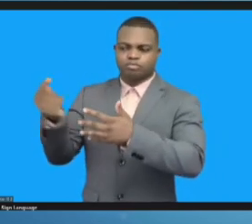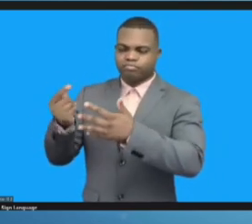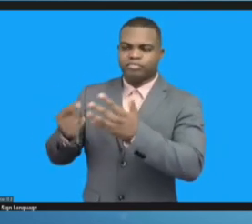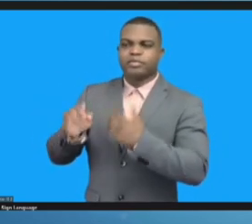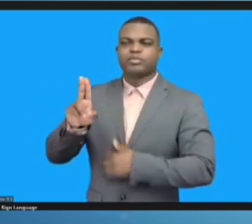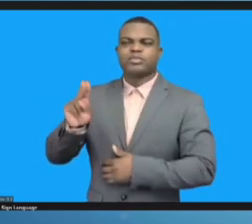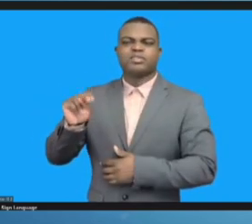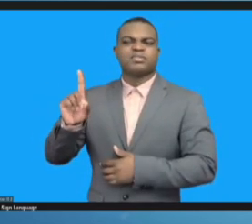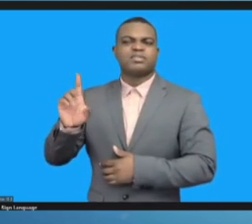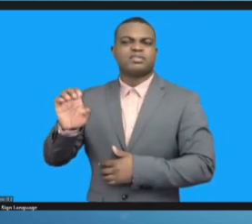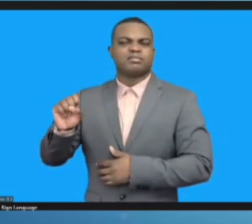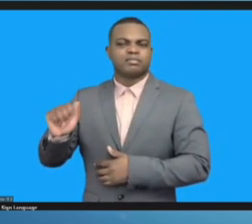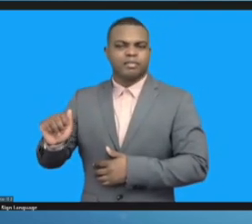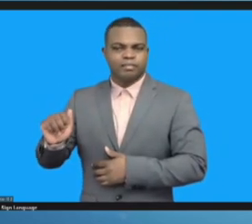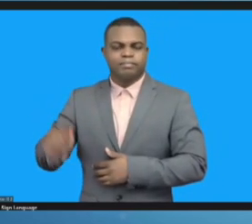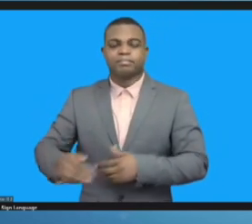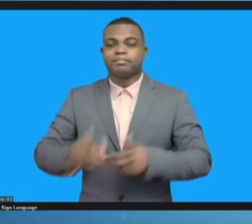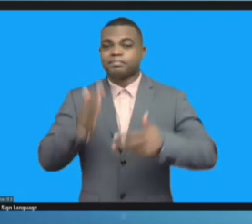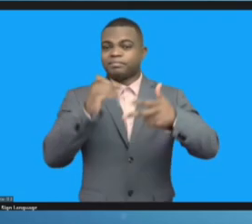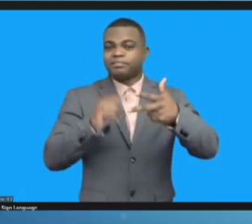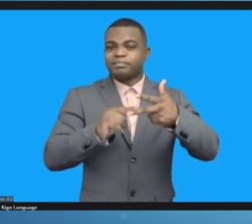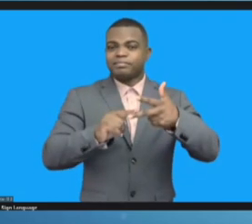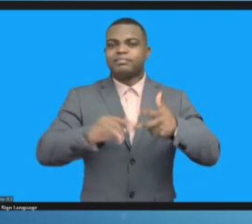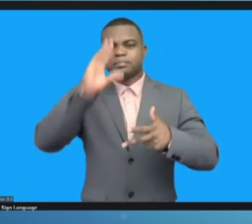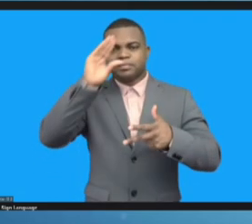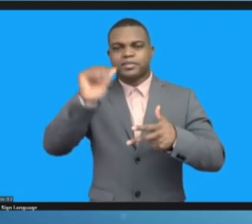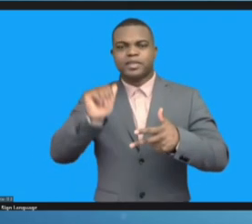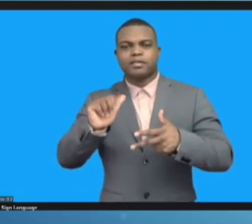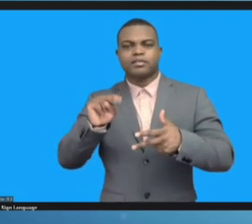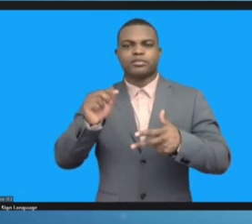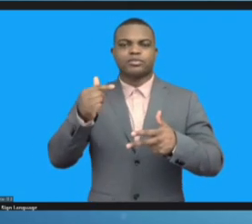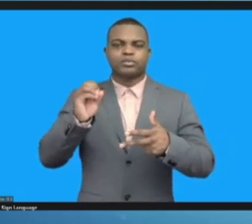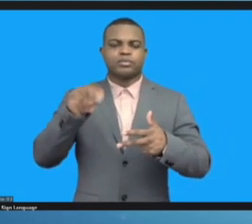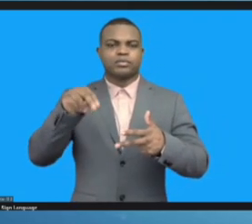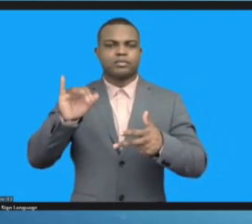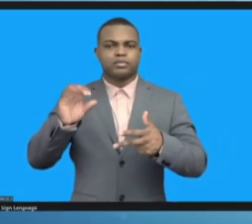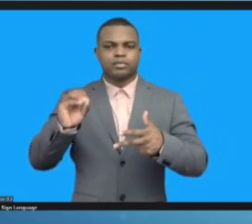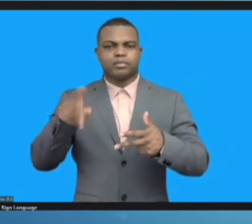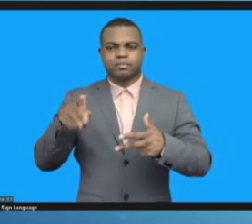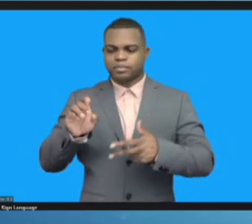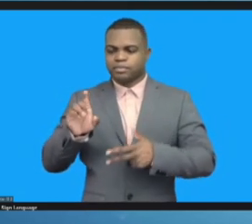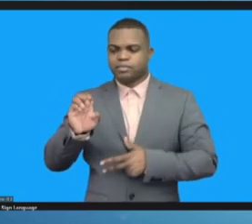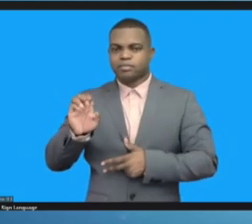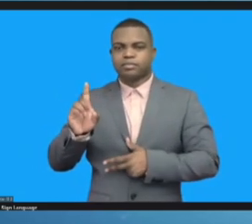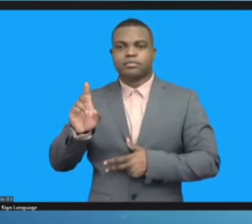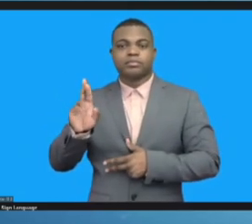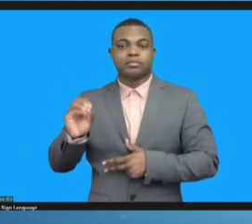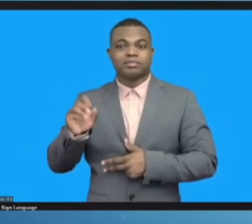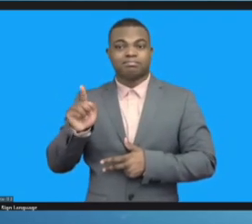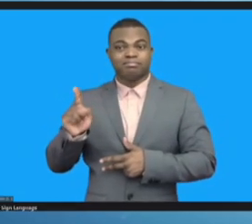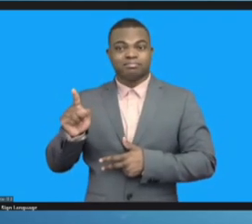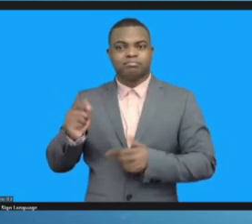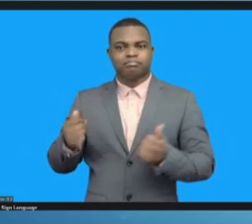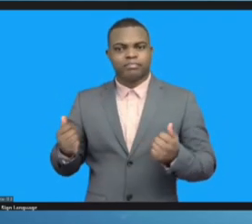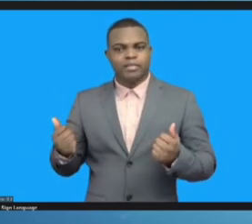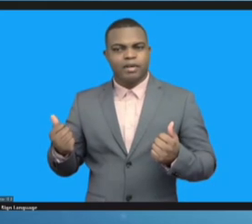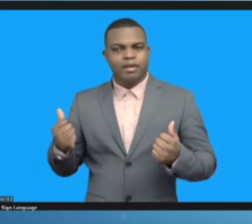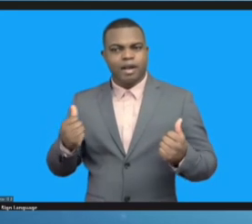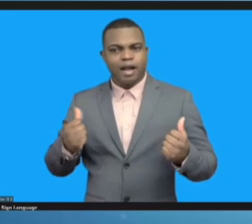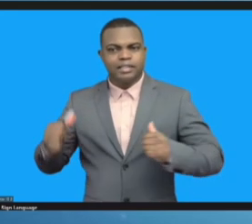Honorable National Delegates, participants of the 17th IGF, both here on site and all of you joining